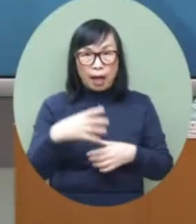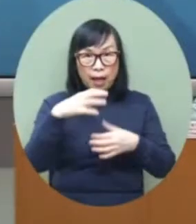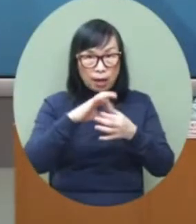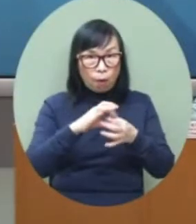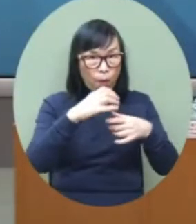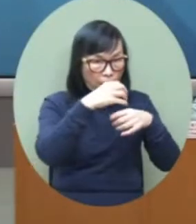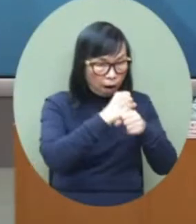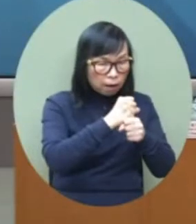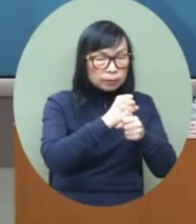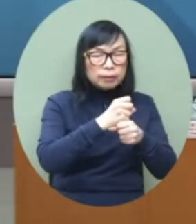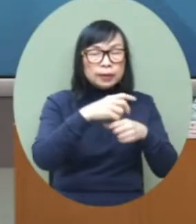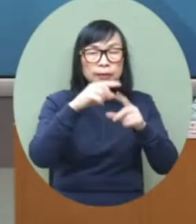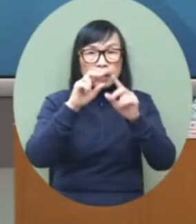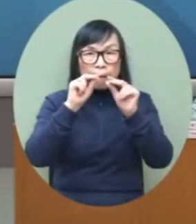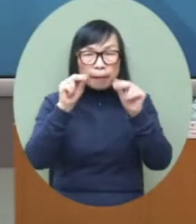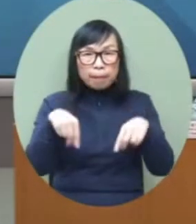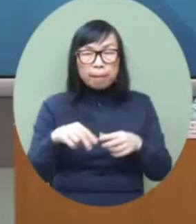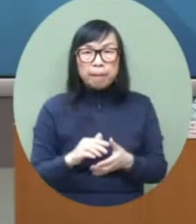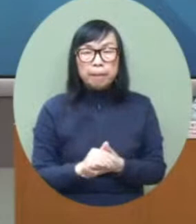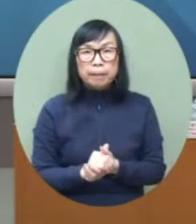Regarding testing,